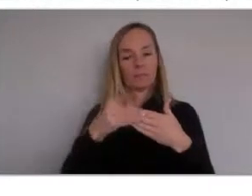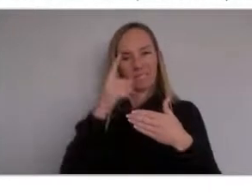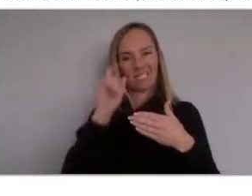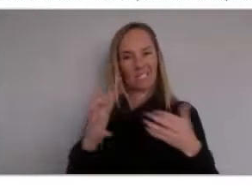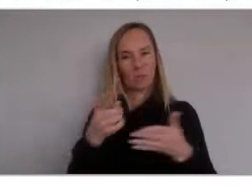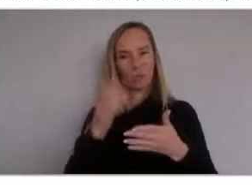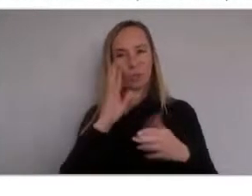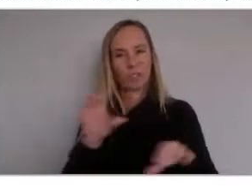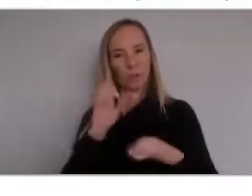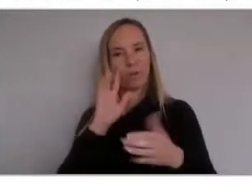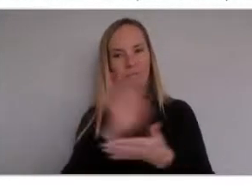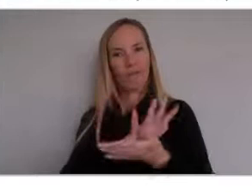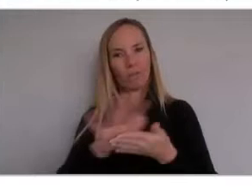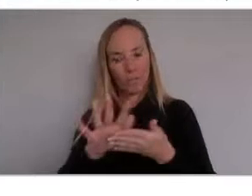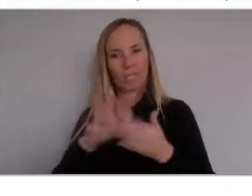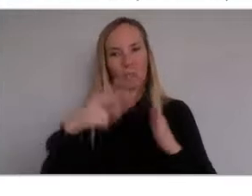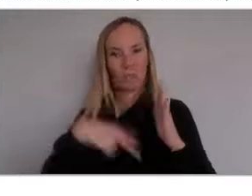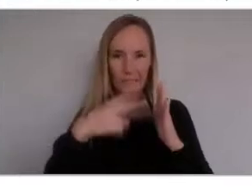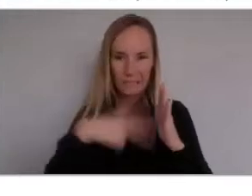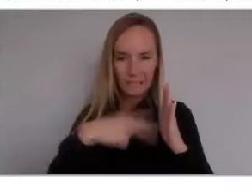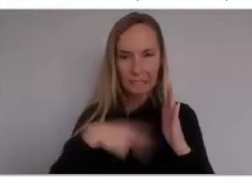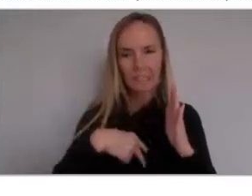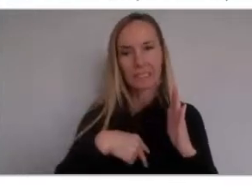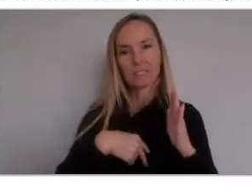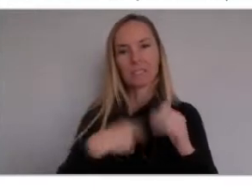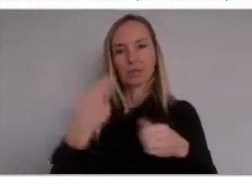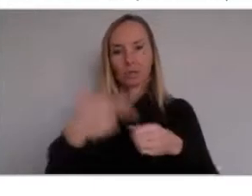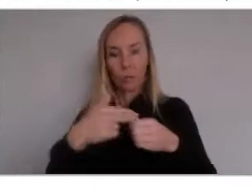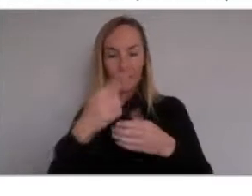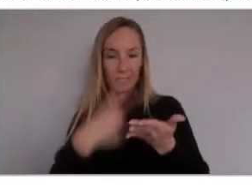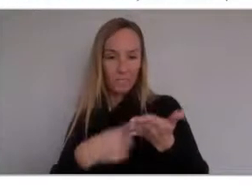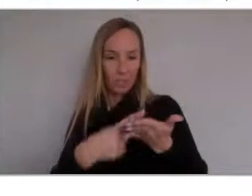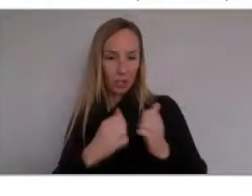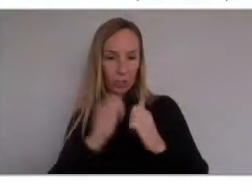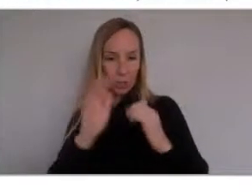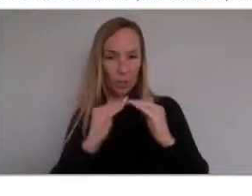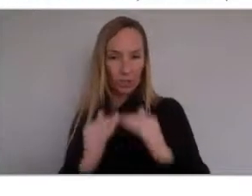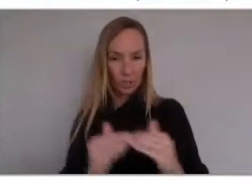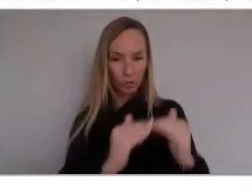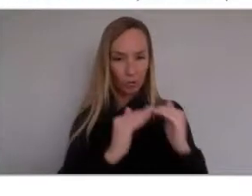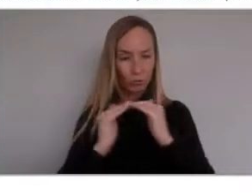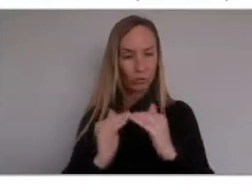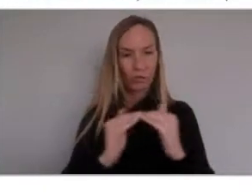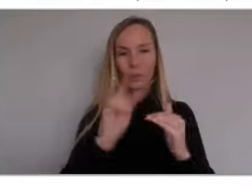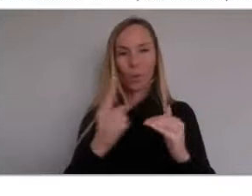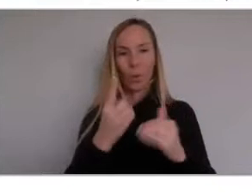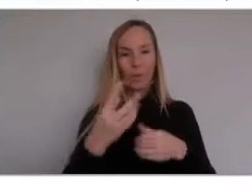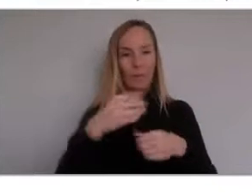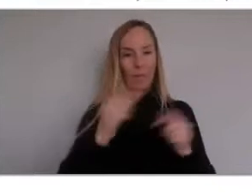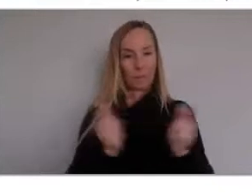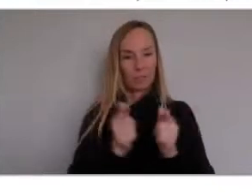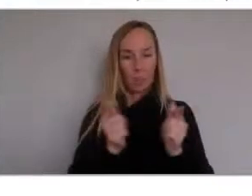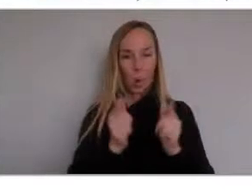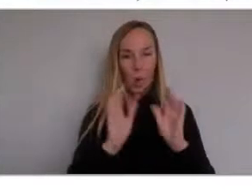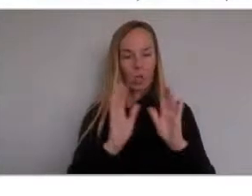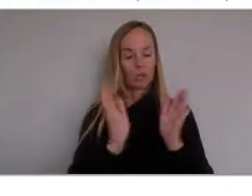be doing for 5 weeks. You'll be reading, and you'll be joining the discussion with your peers. And you're only going to be in that small group